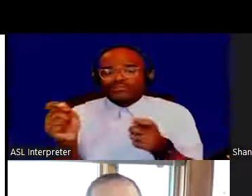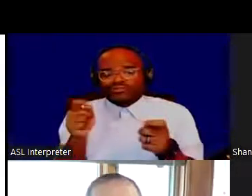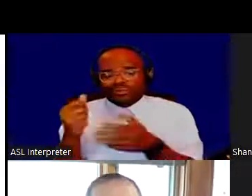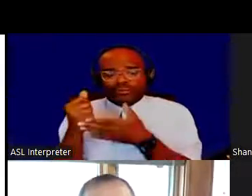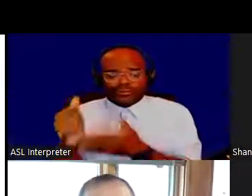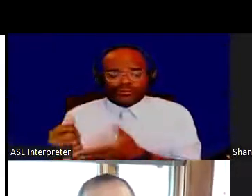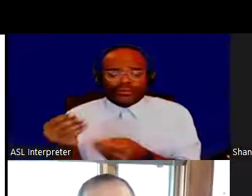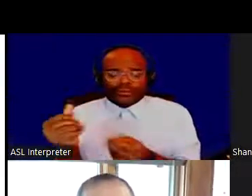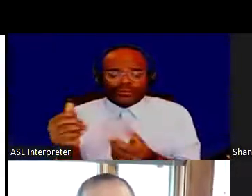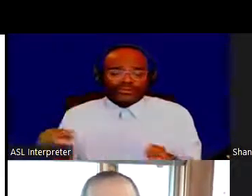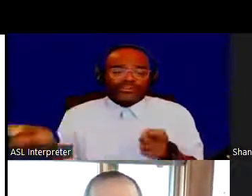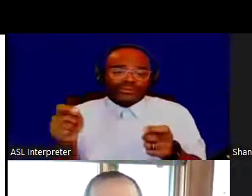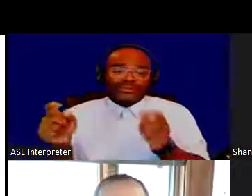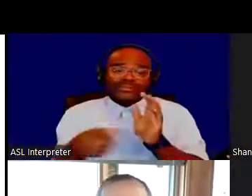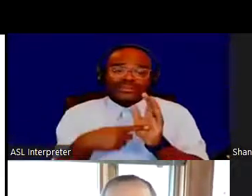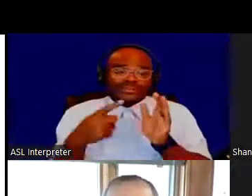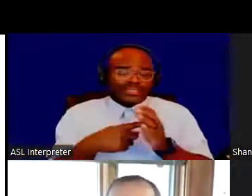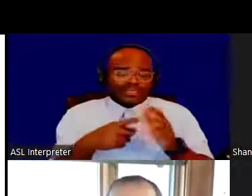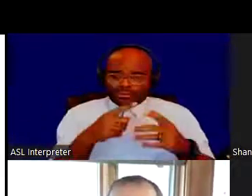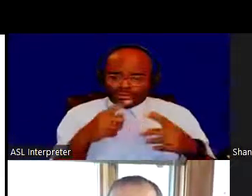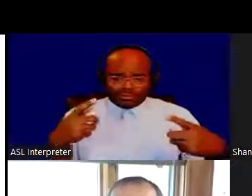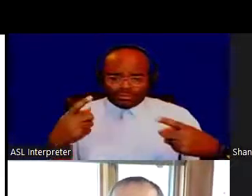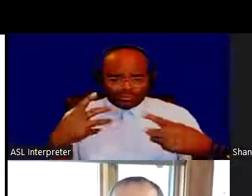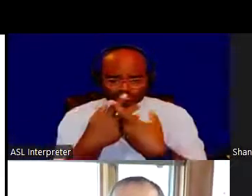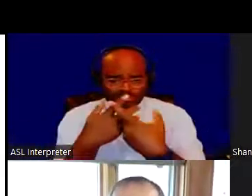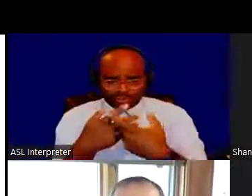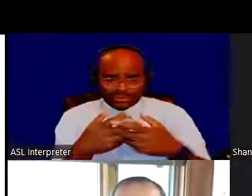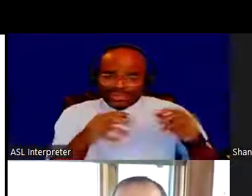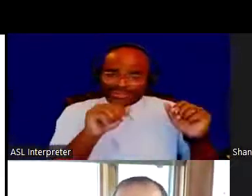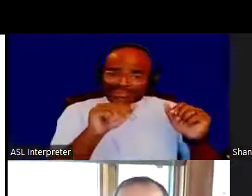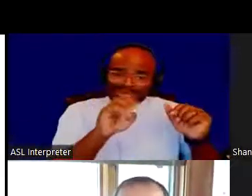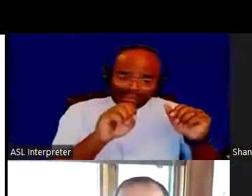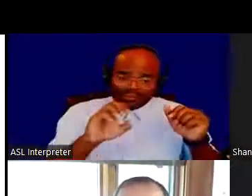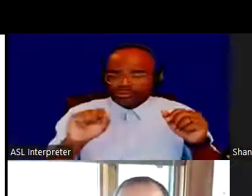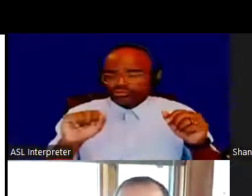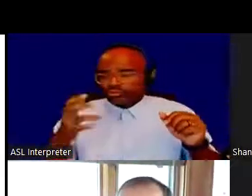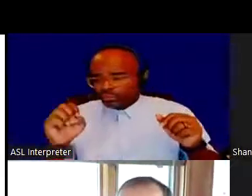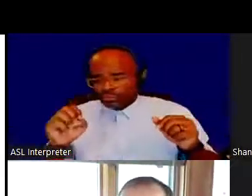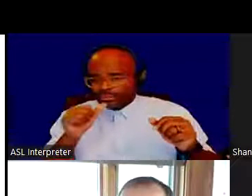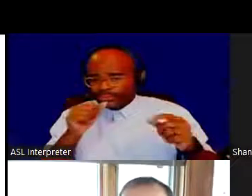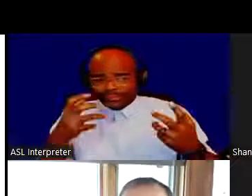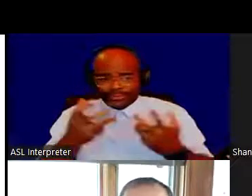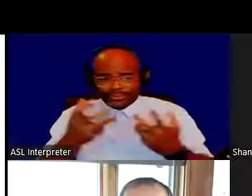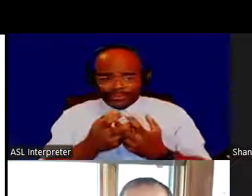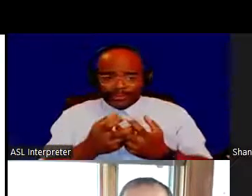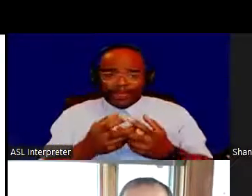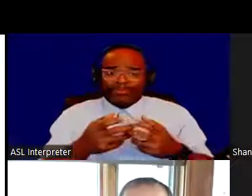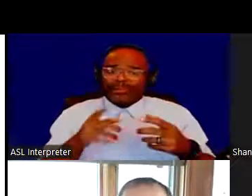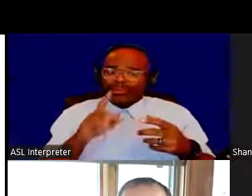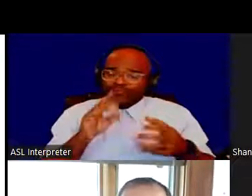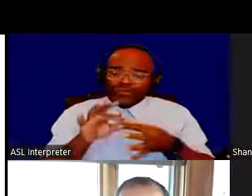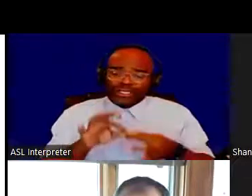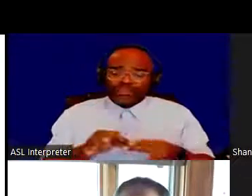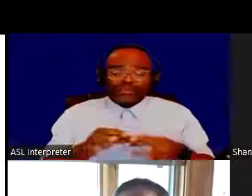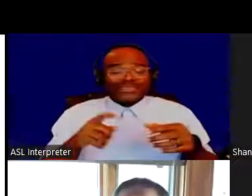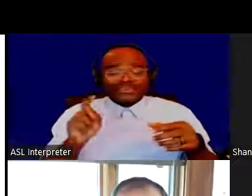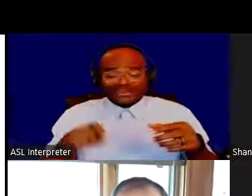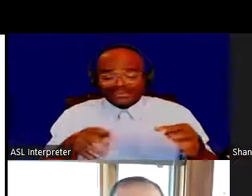the scale and scope at which science is produced and the needs and decision space of land